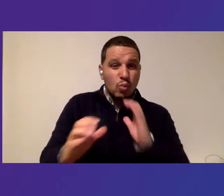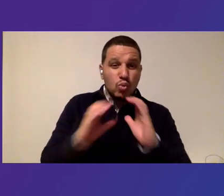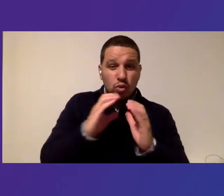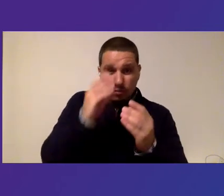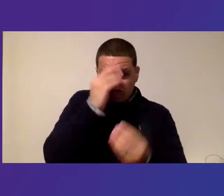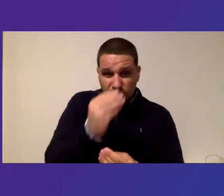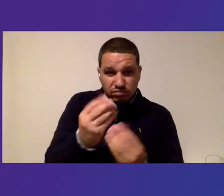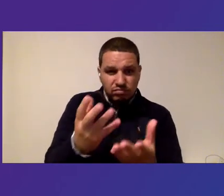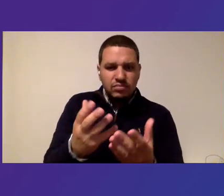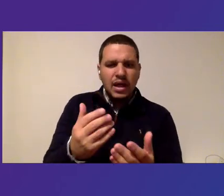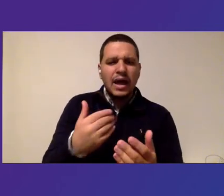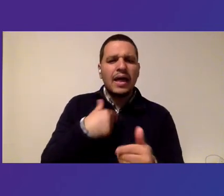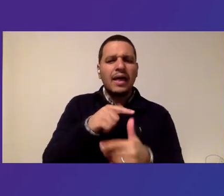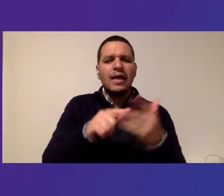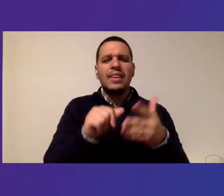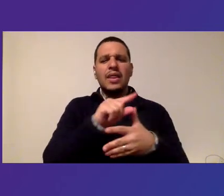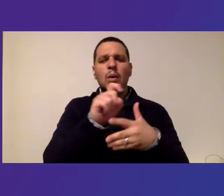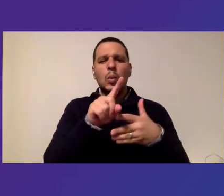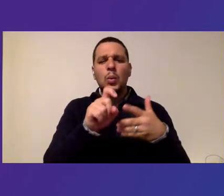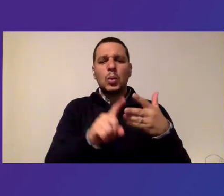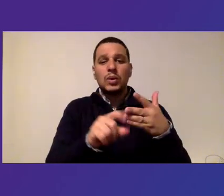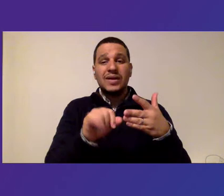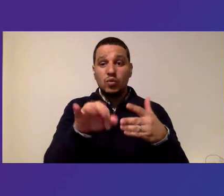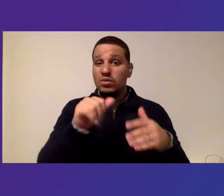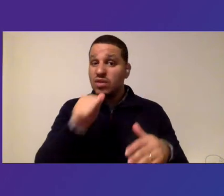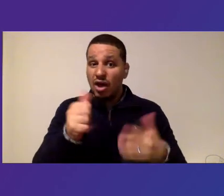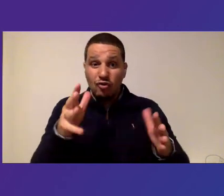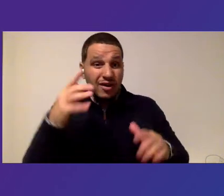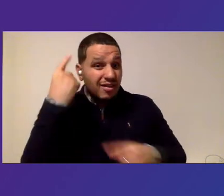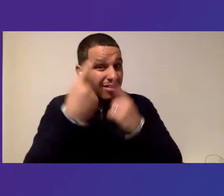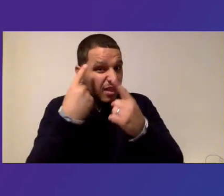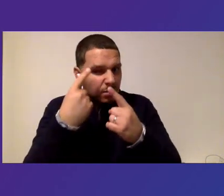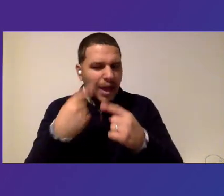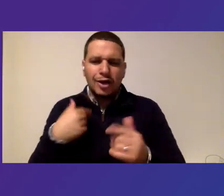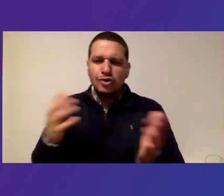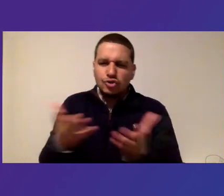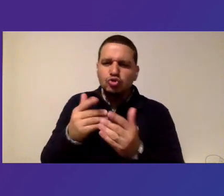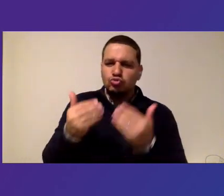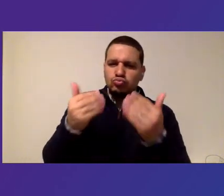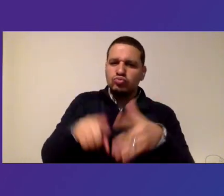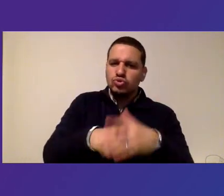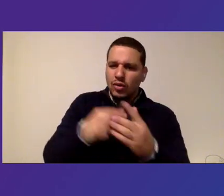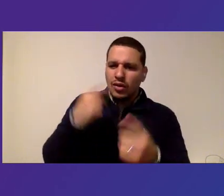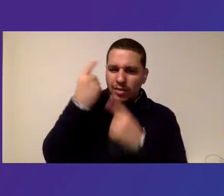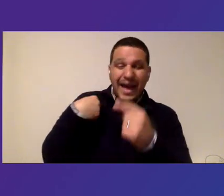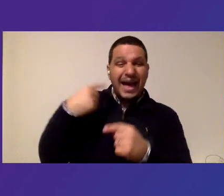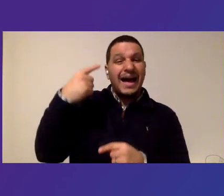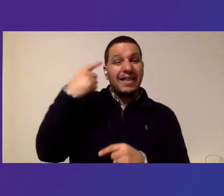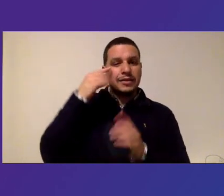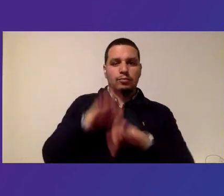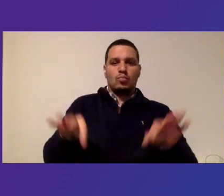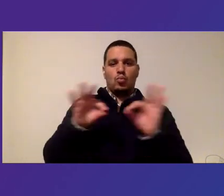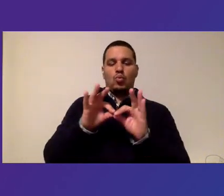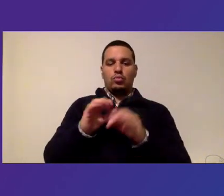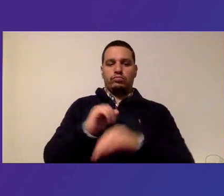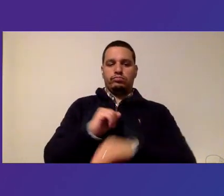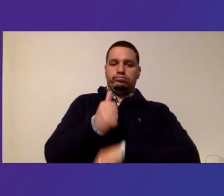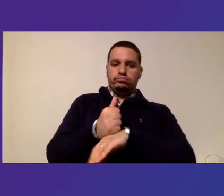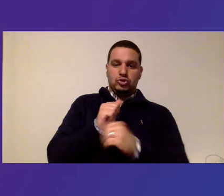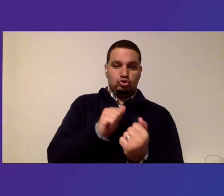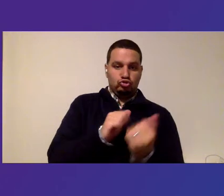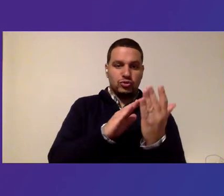I offer these questions if you are not already thinking about them, because I think that they are crucial to